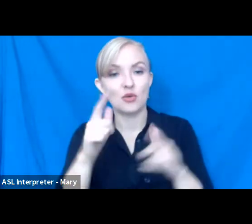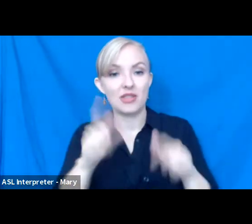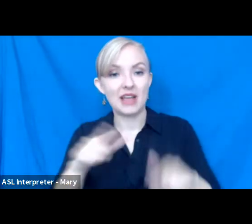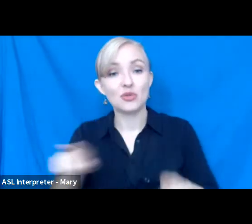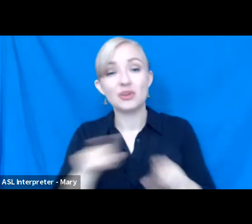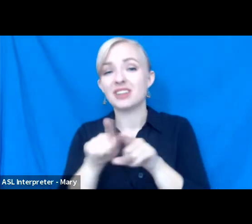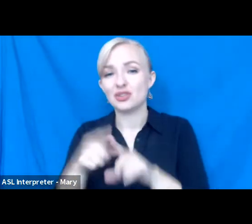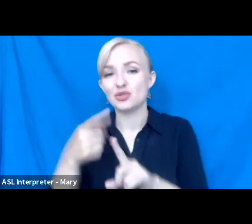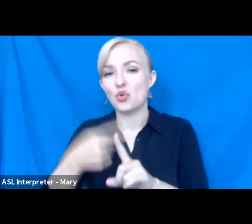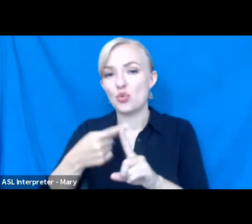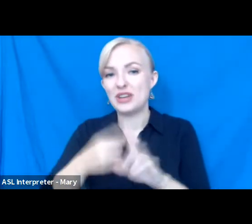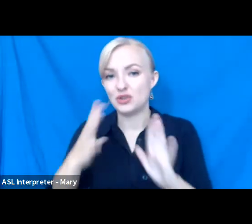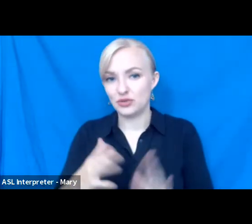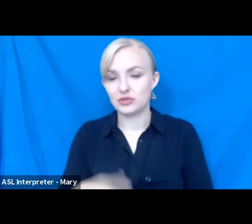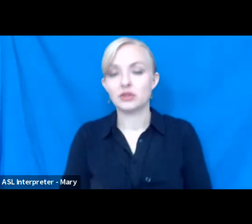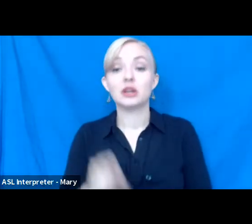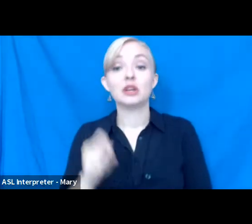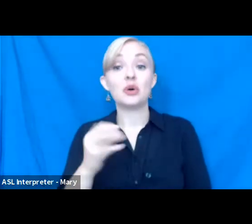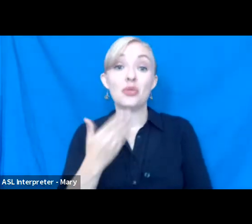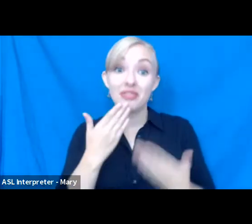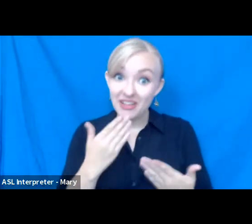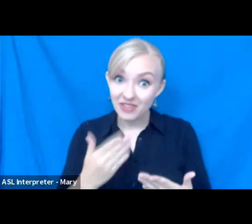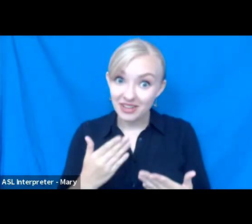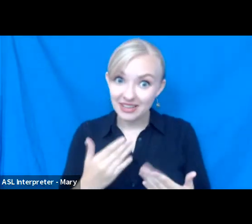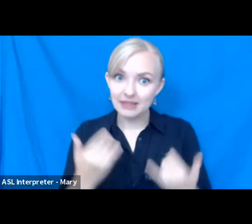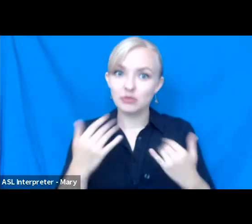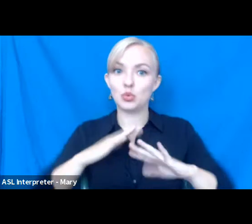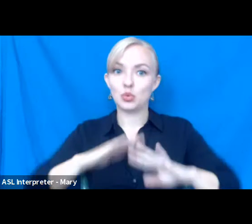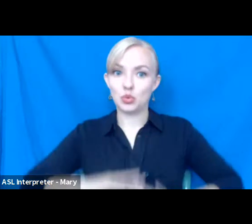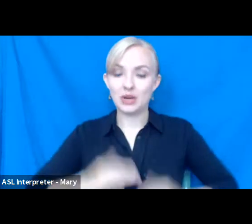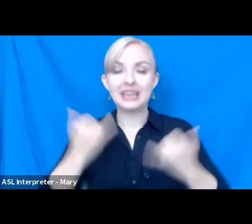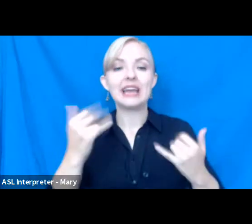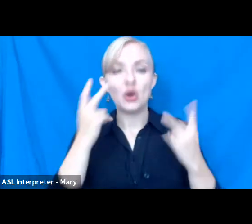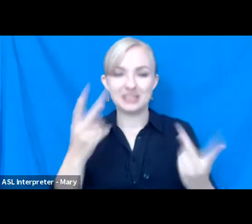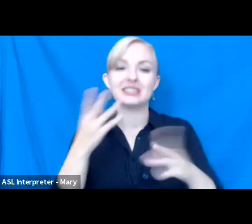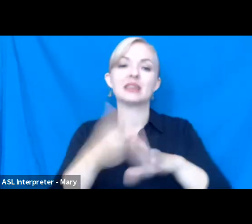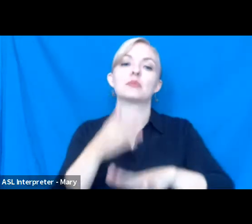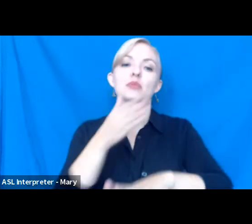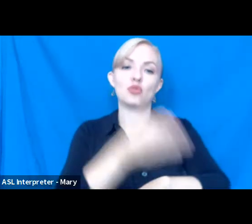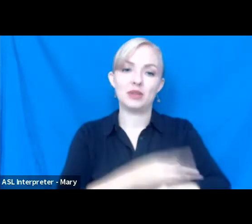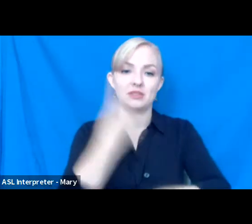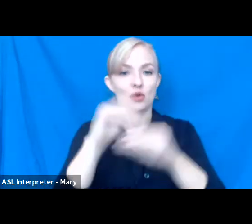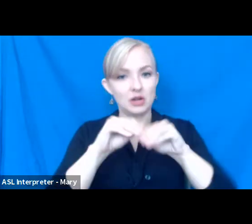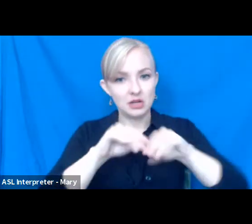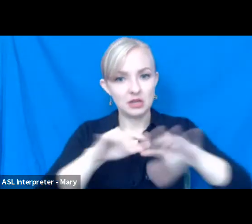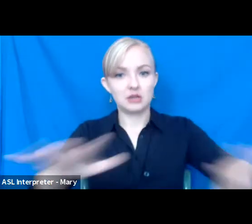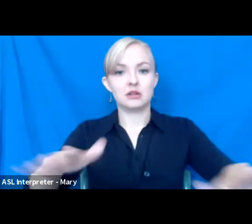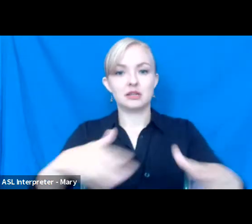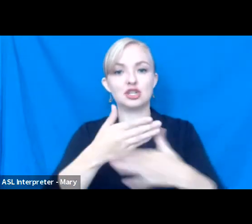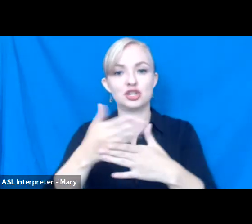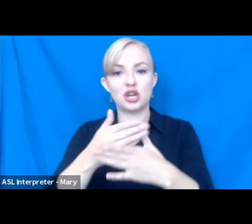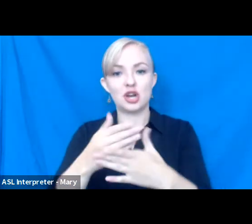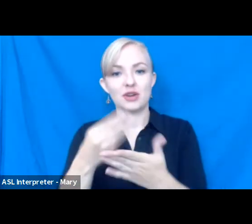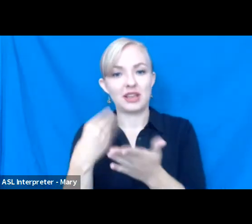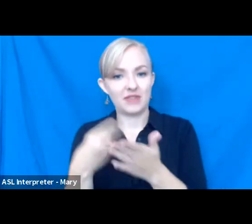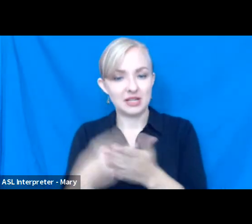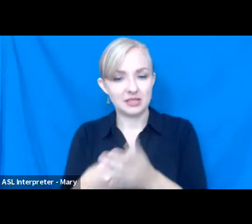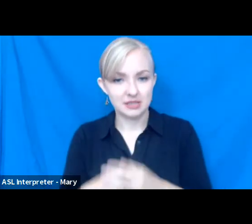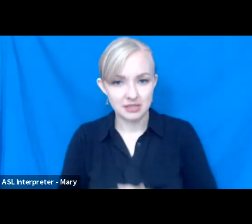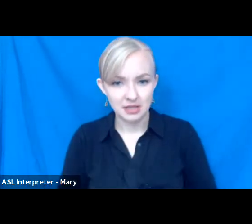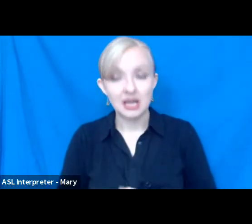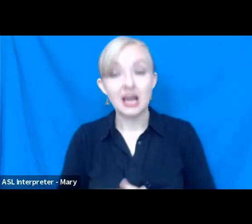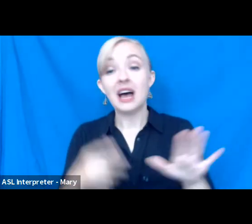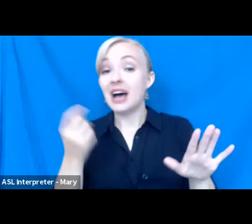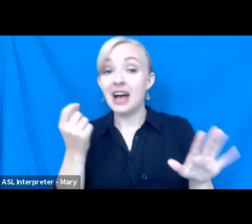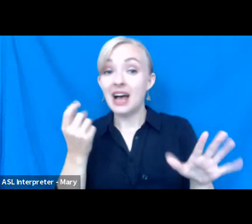that. And thankfully, we are seeing improvements in the disbursement of funds. And this is not, I want to stress that